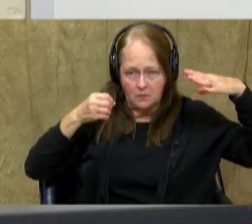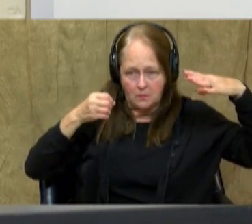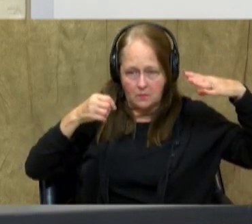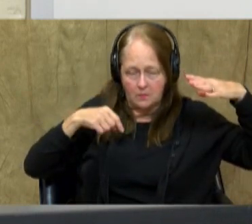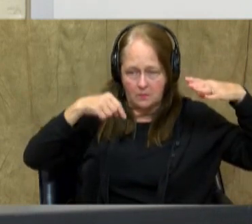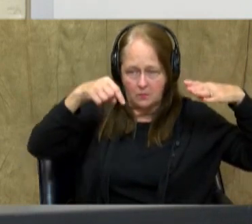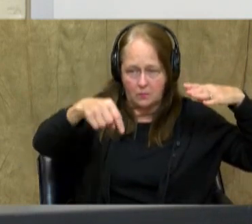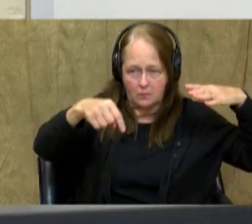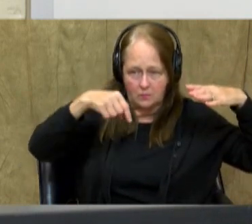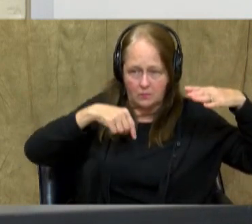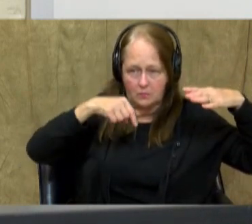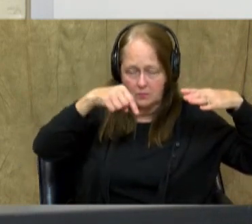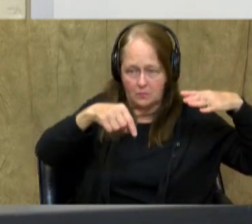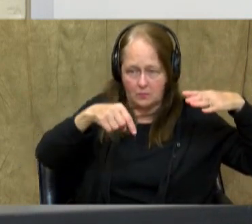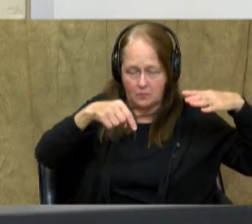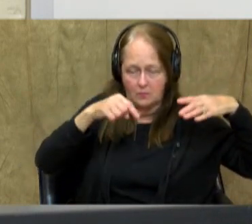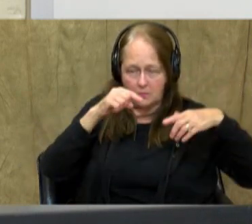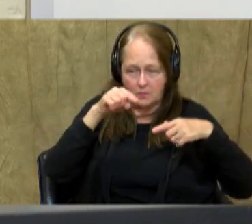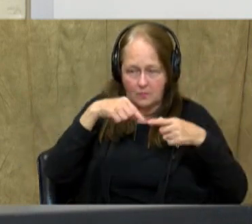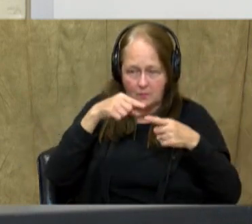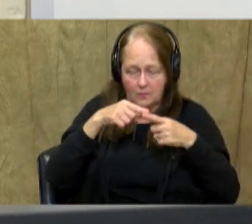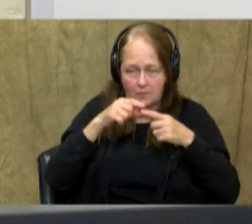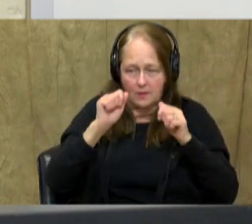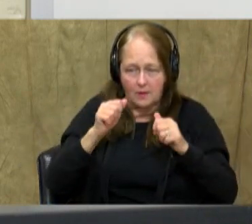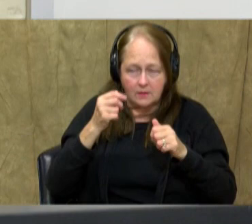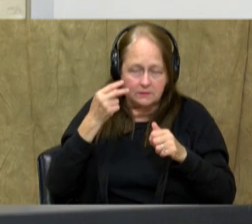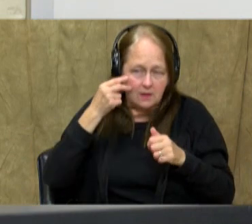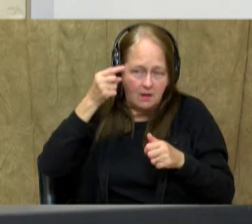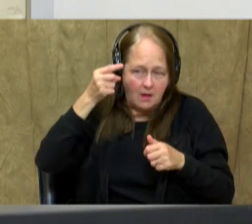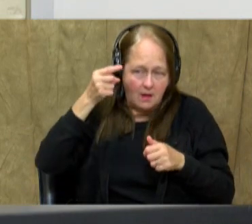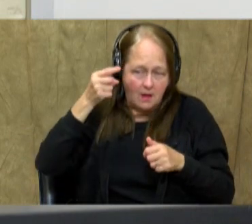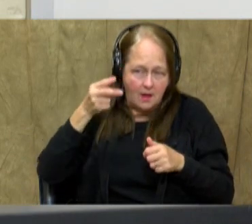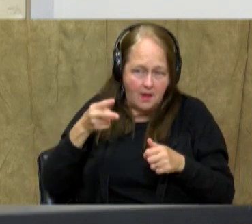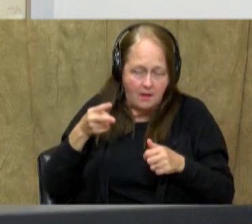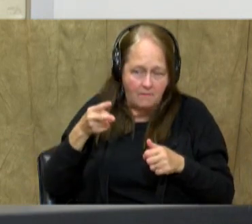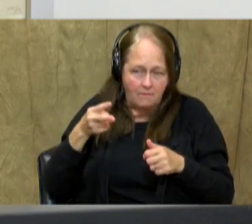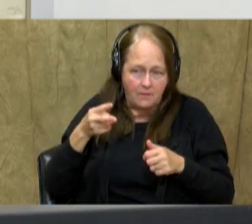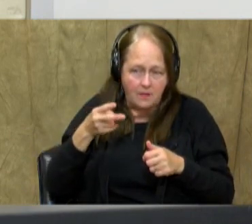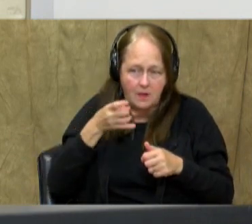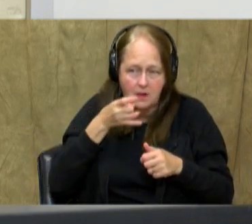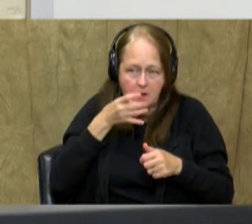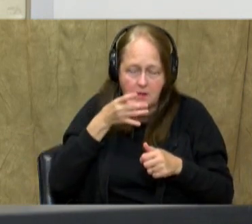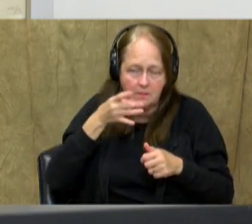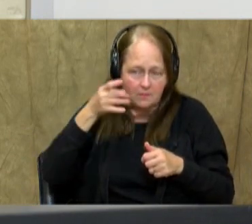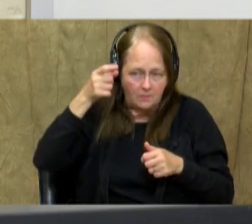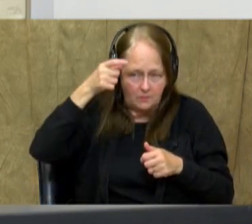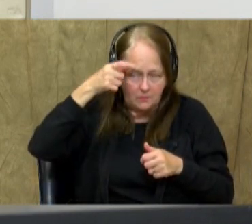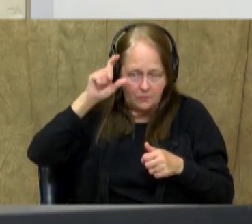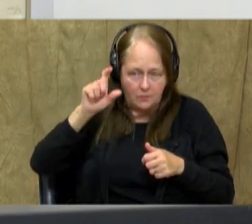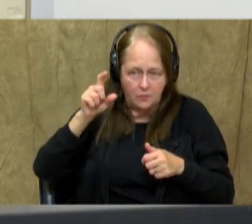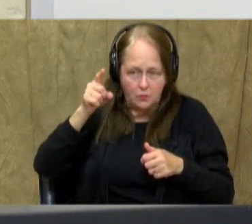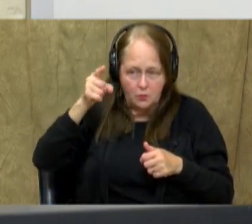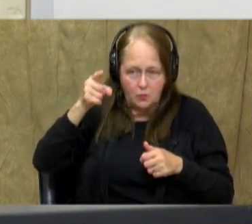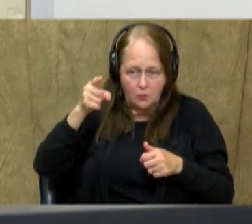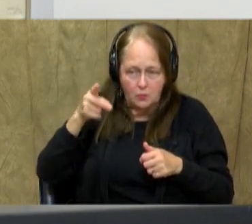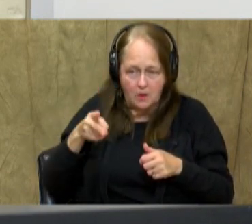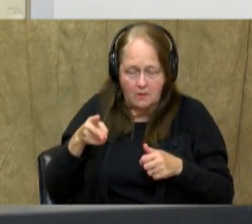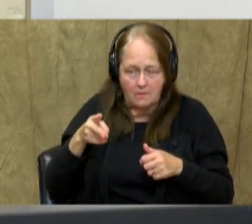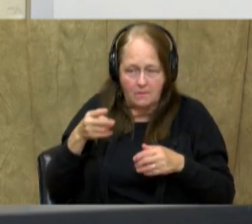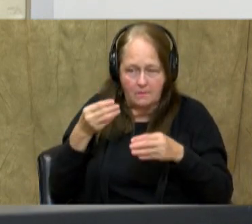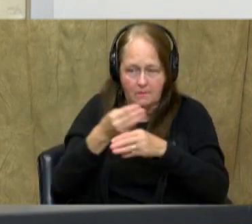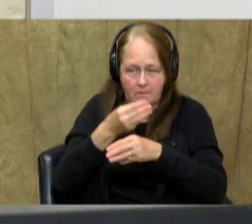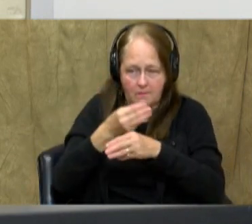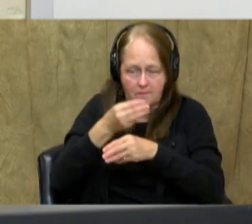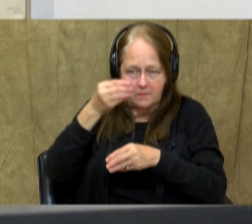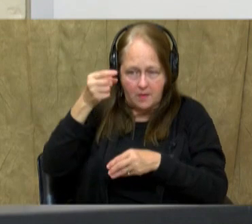and here. And in this case, we can see half of the lit portion. We call it a quarter moon because mathematically